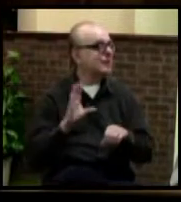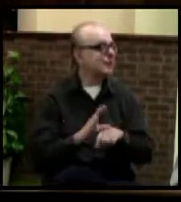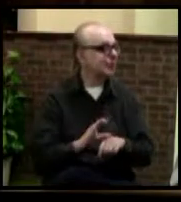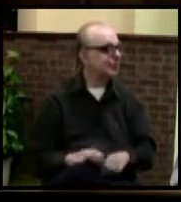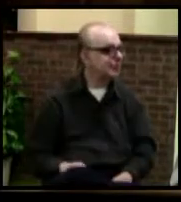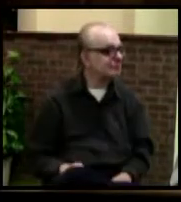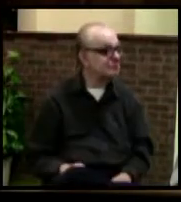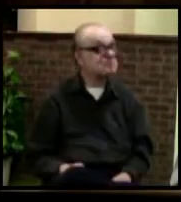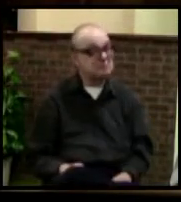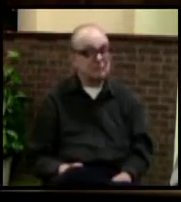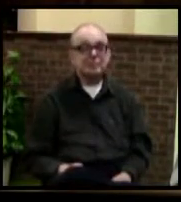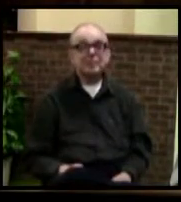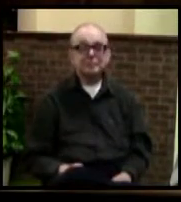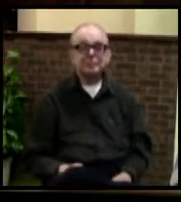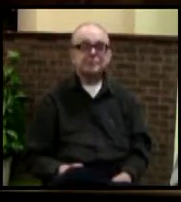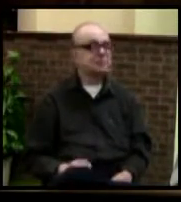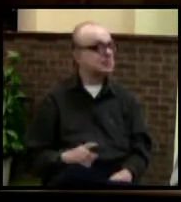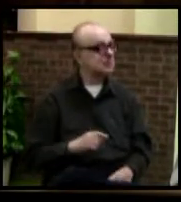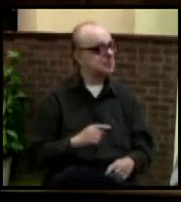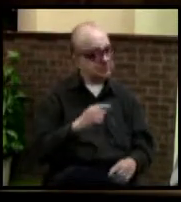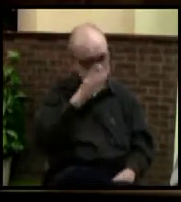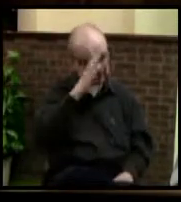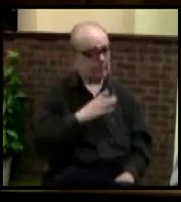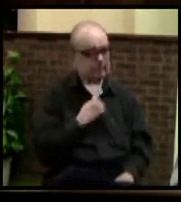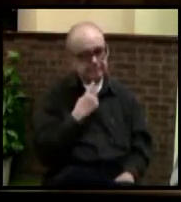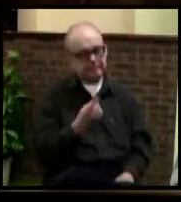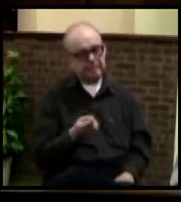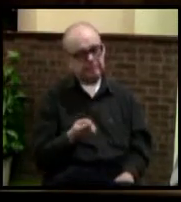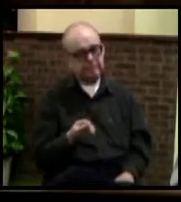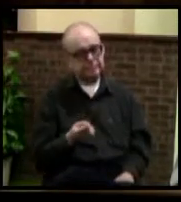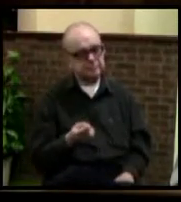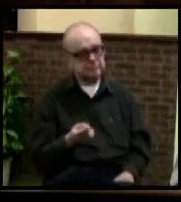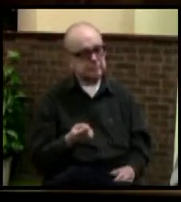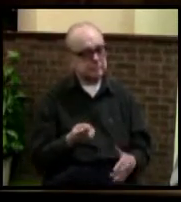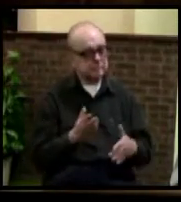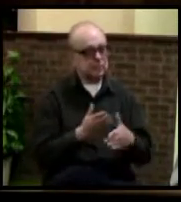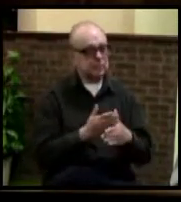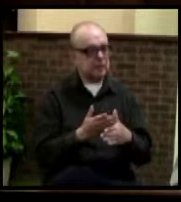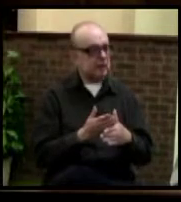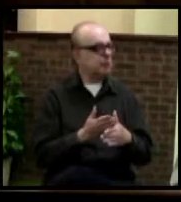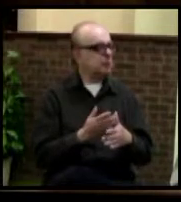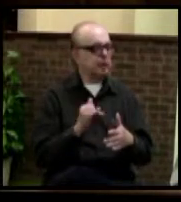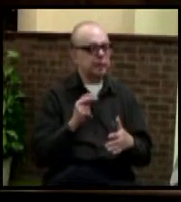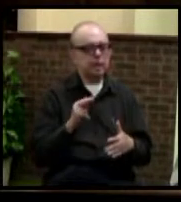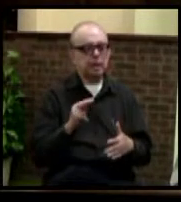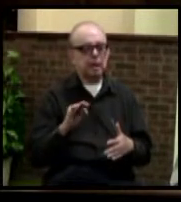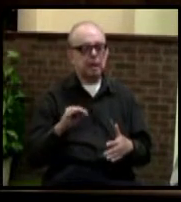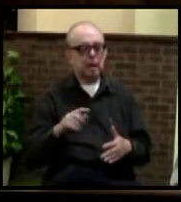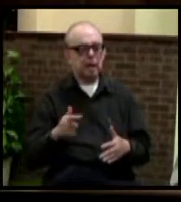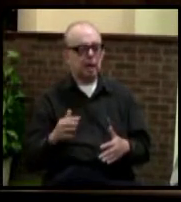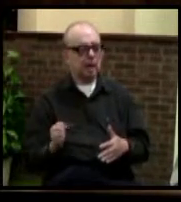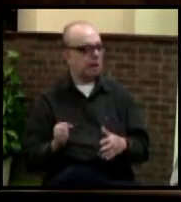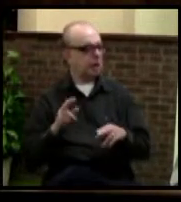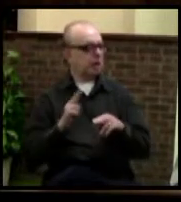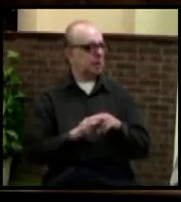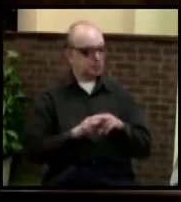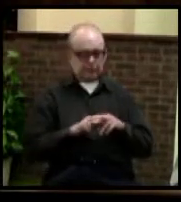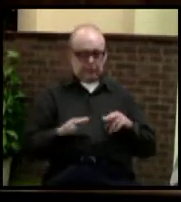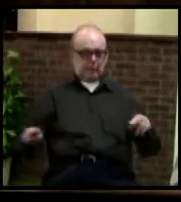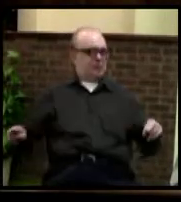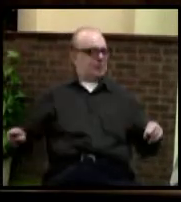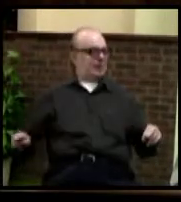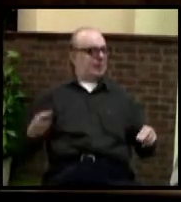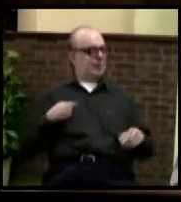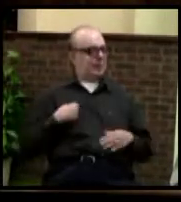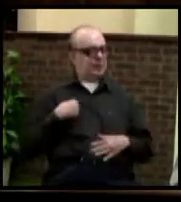in church. And he said, and in between the innings, when I'm sitting on the